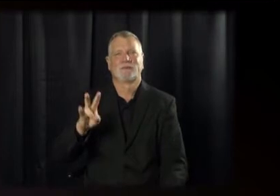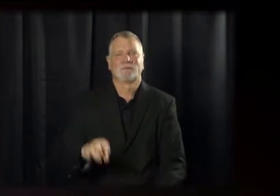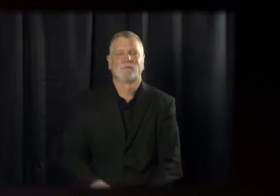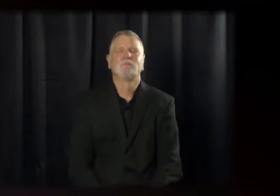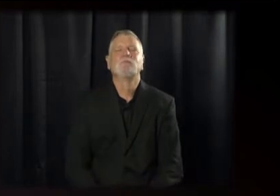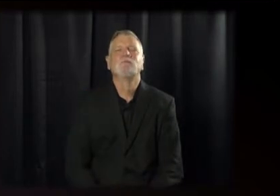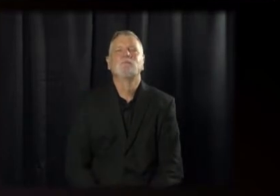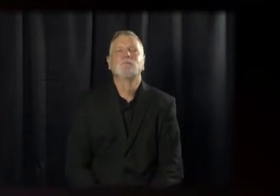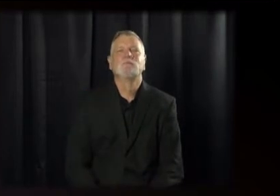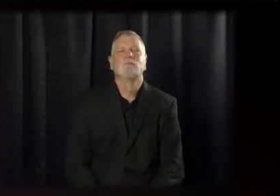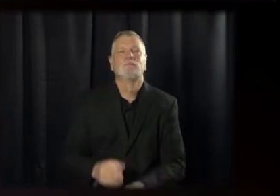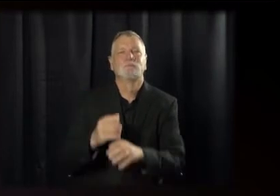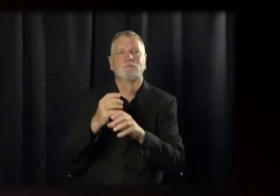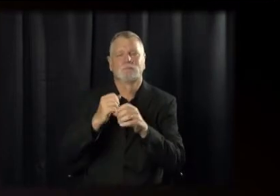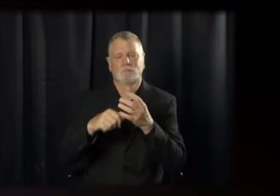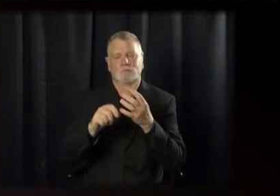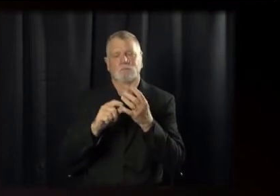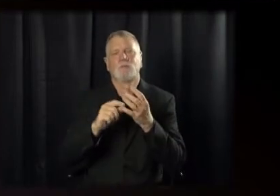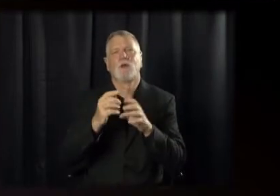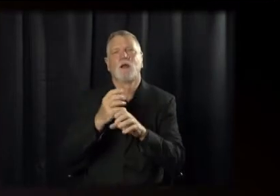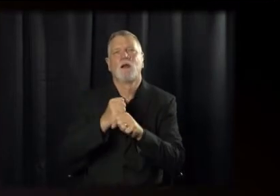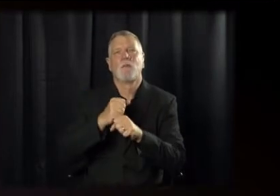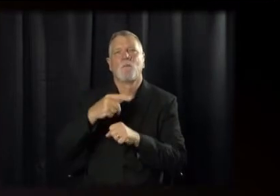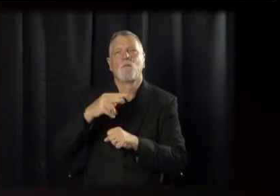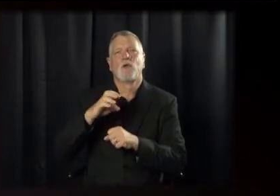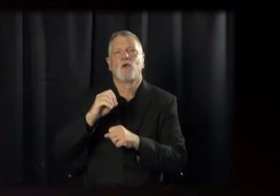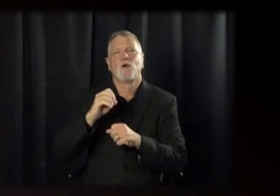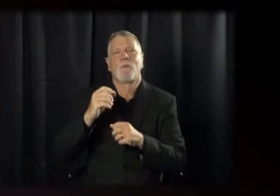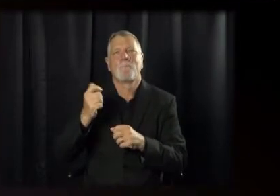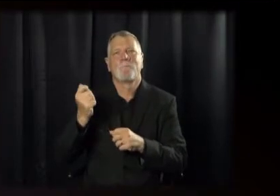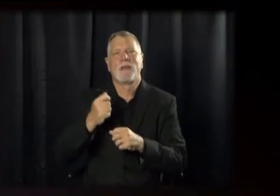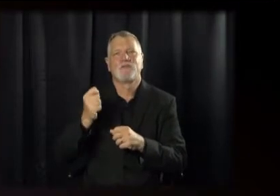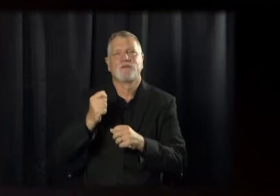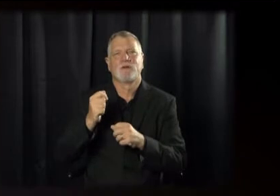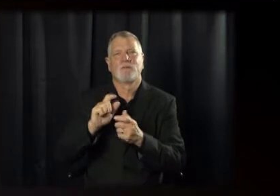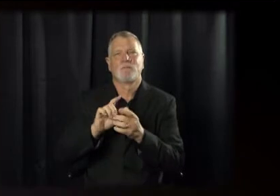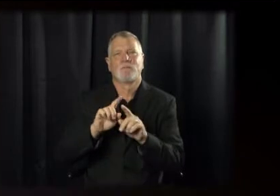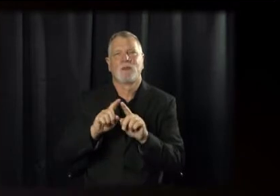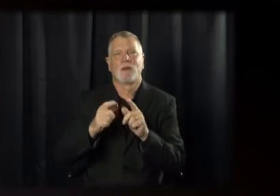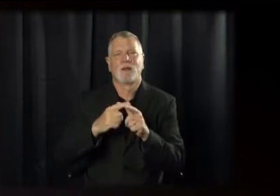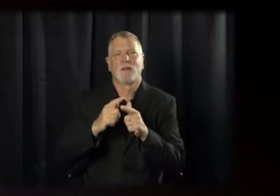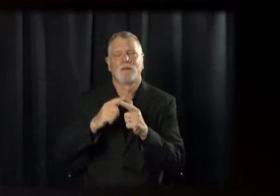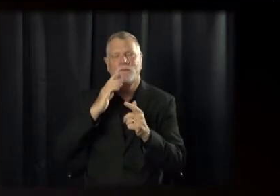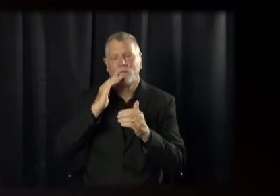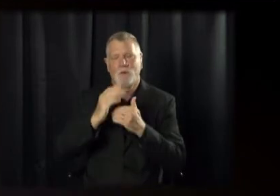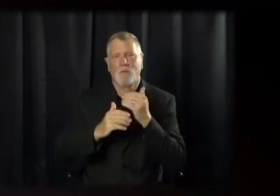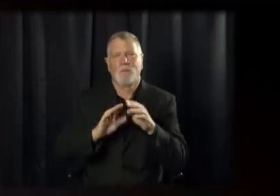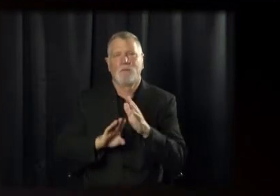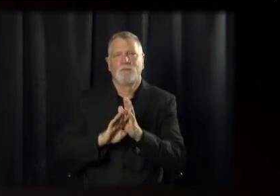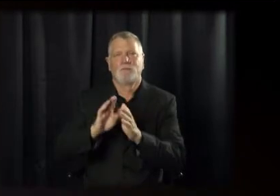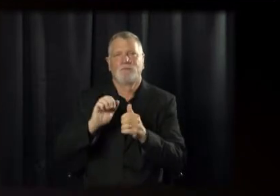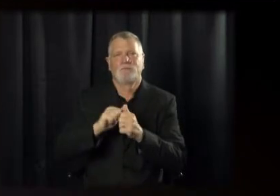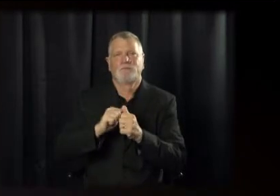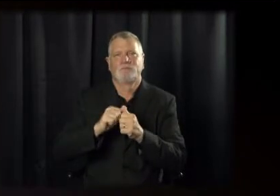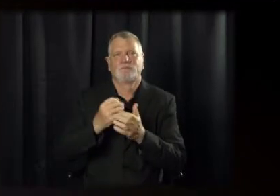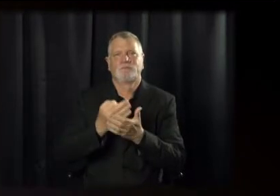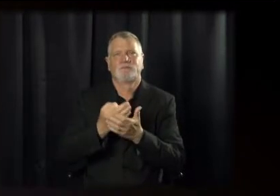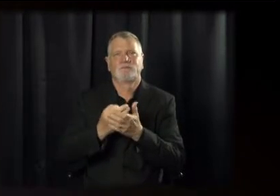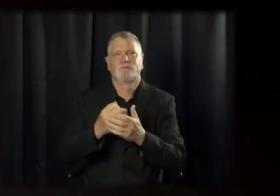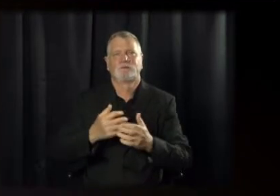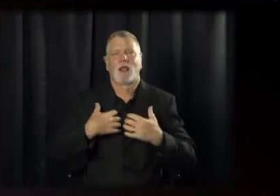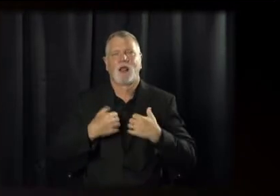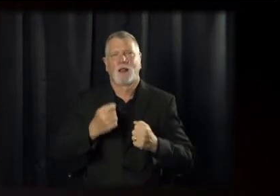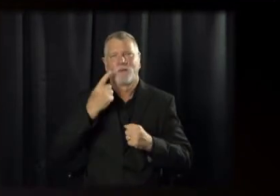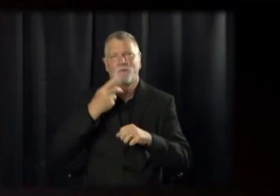Adopt Pridco's pension reform measure as part of the Commonwealth's overall measure to progressively restore fiscal health to